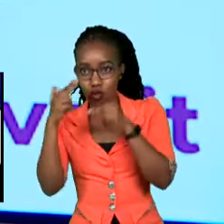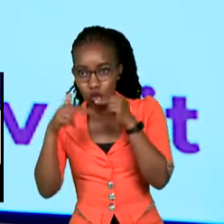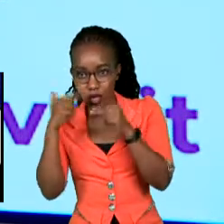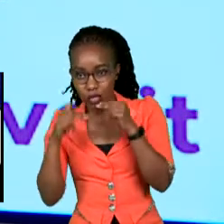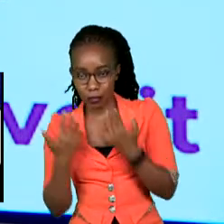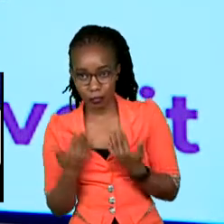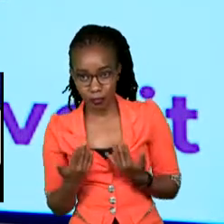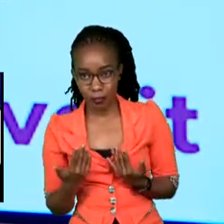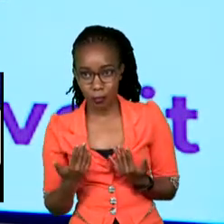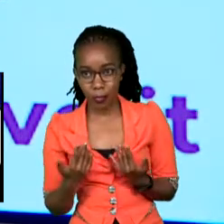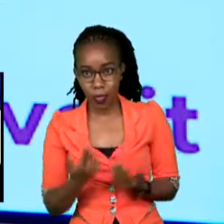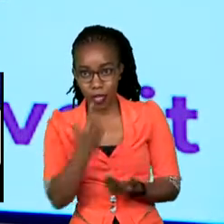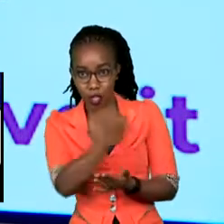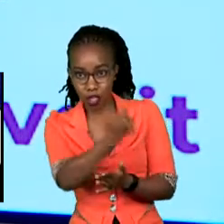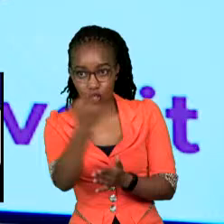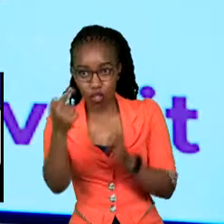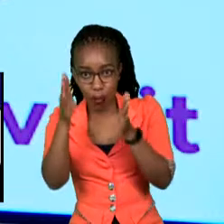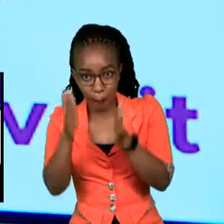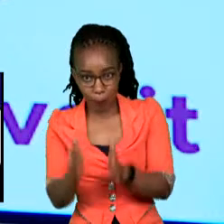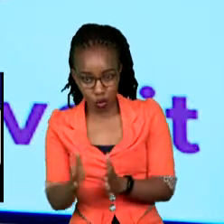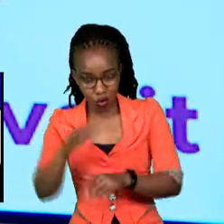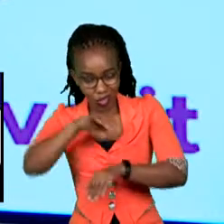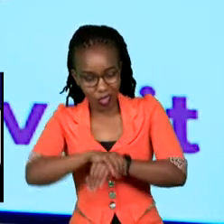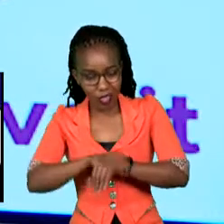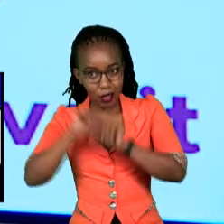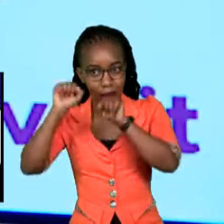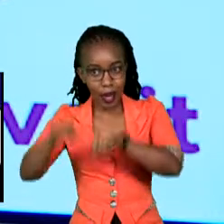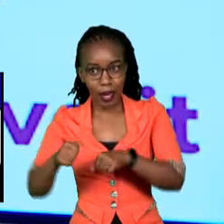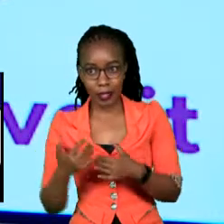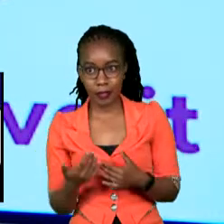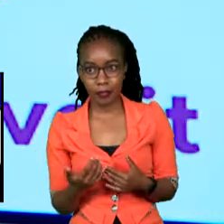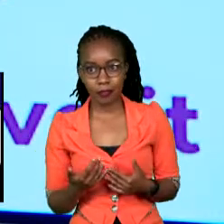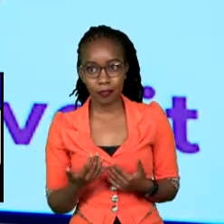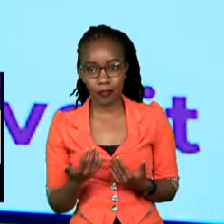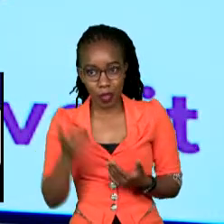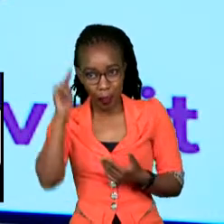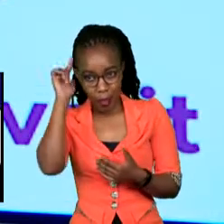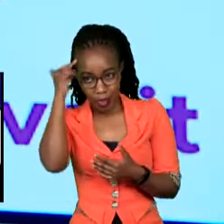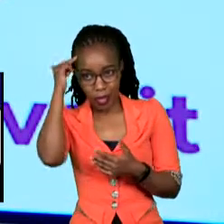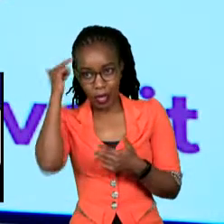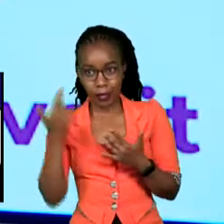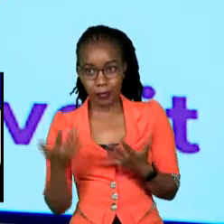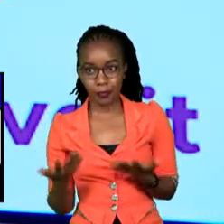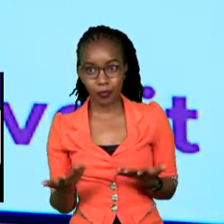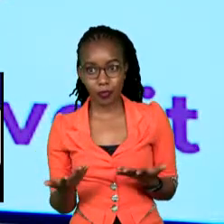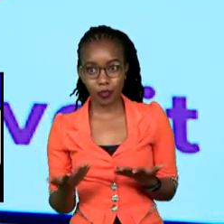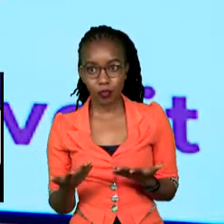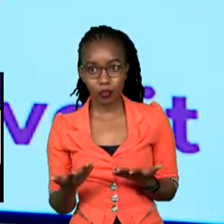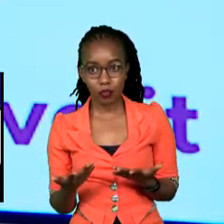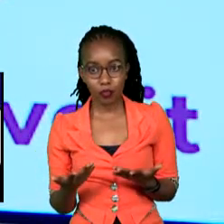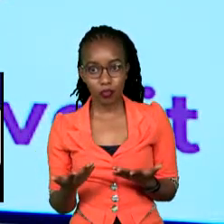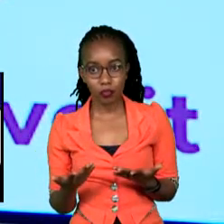restaurants. Let everybody be found. So that was the biggest and I think the most powerful